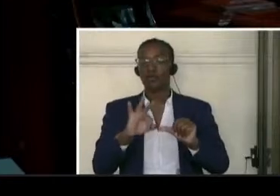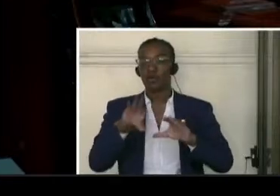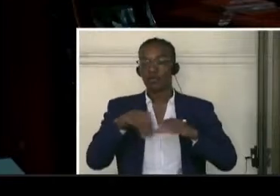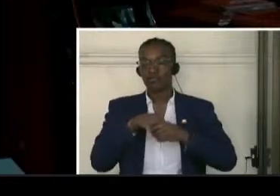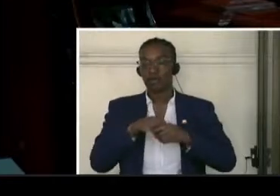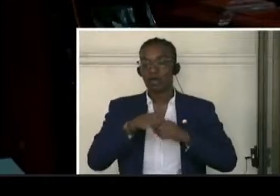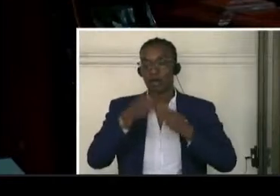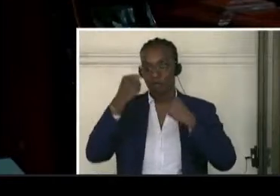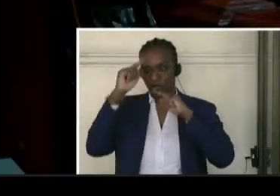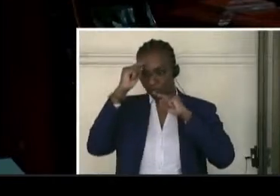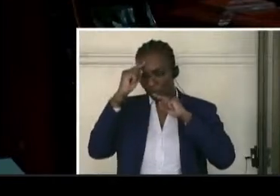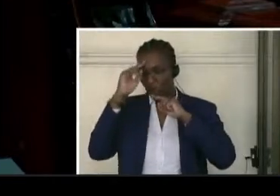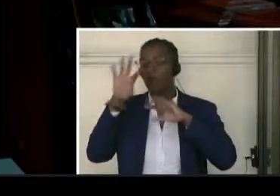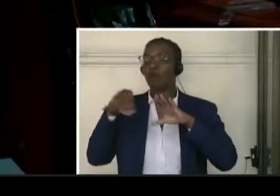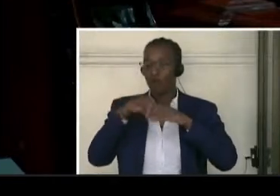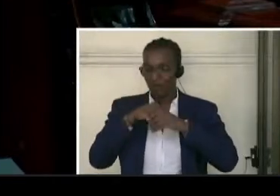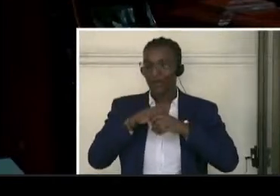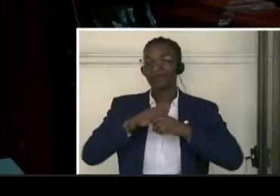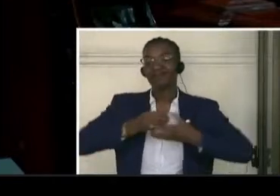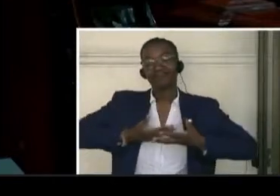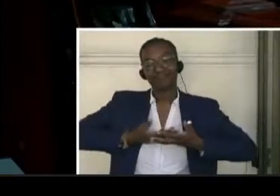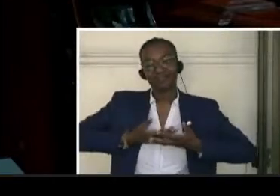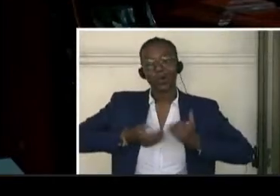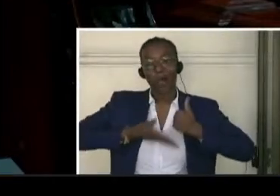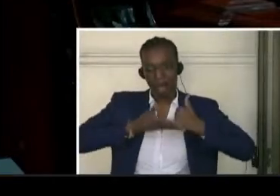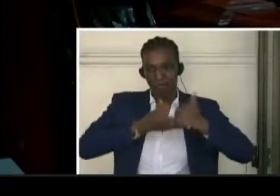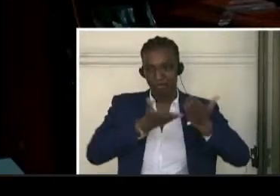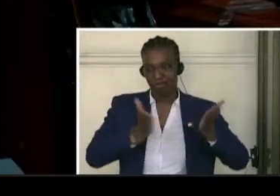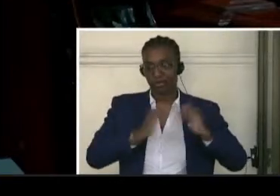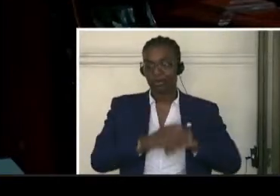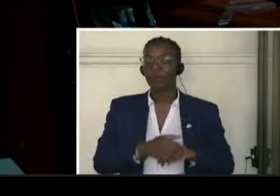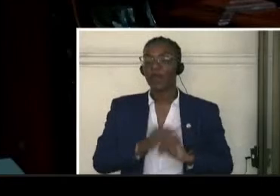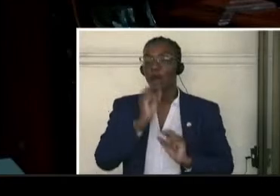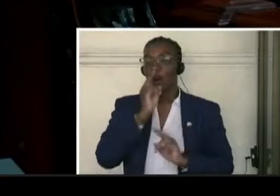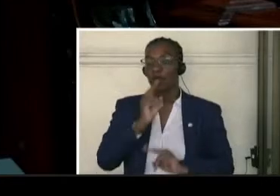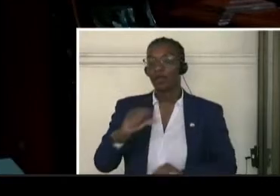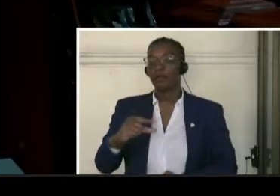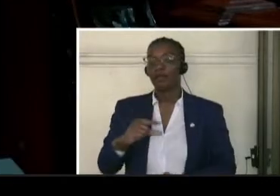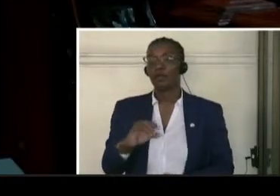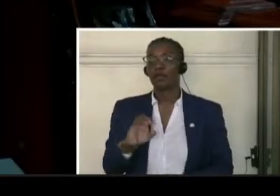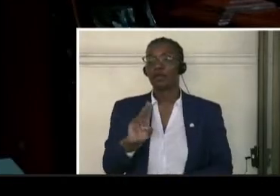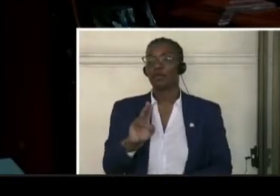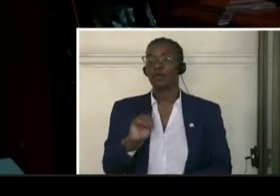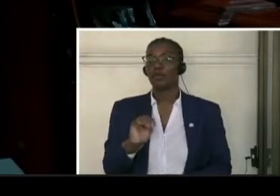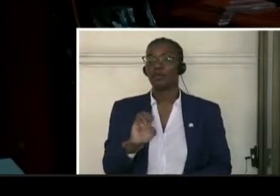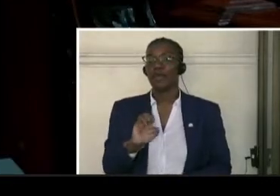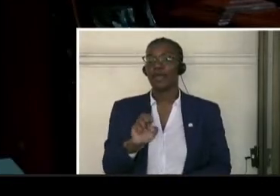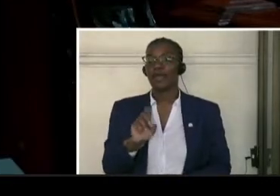portfolio committee. We'll take you through. Honorable Gumede from the IFP,